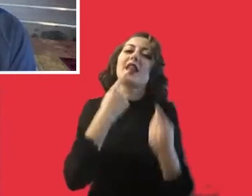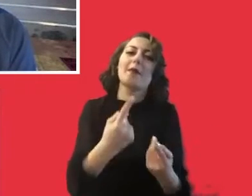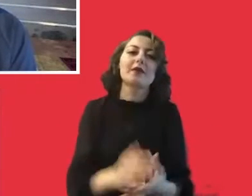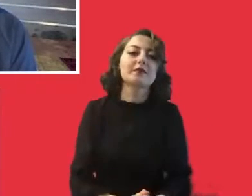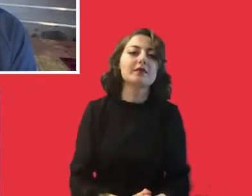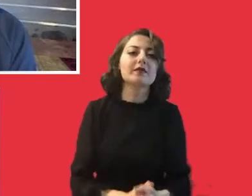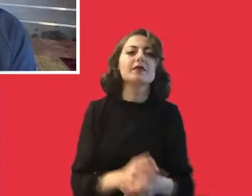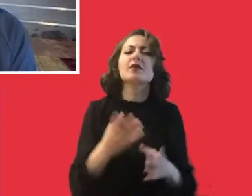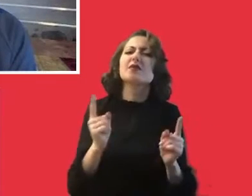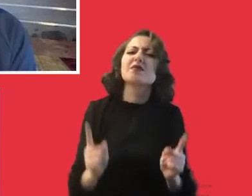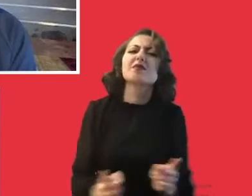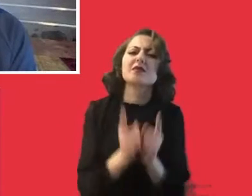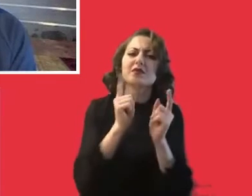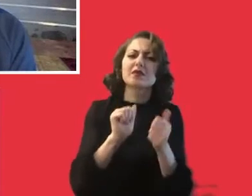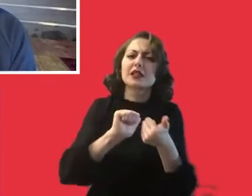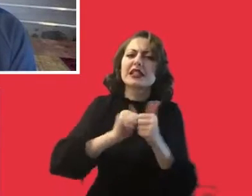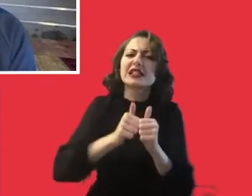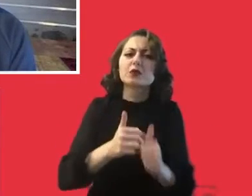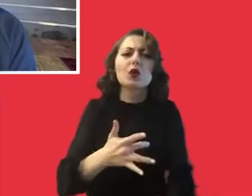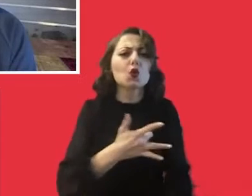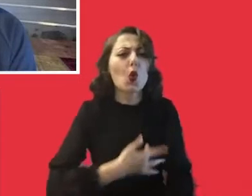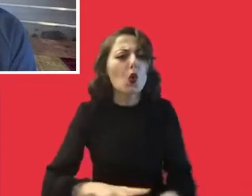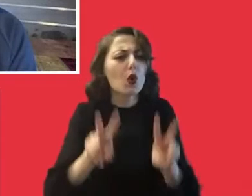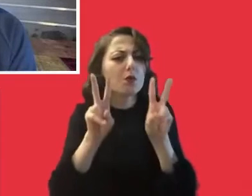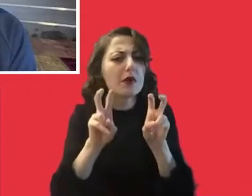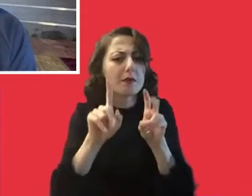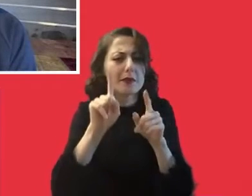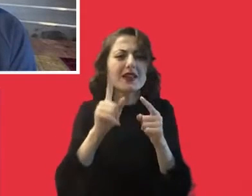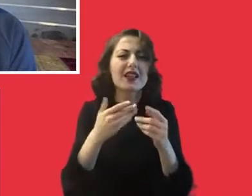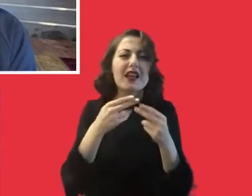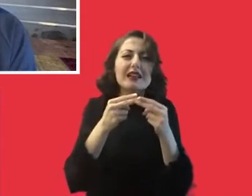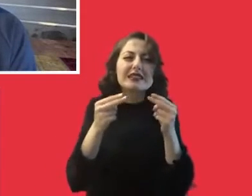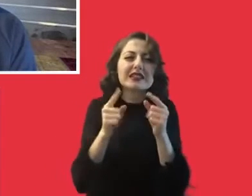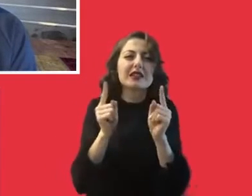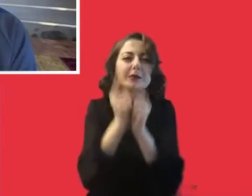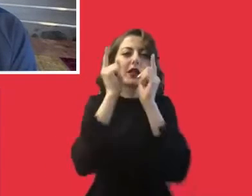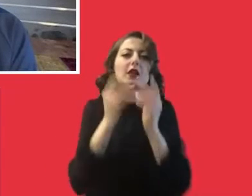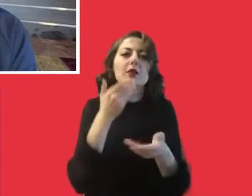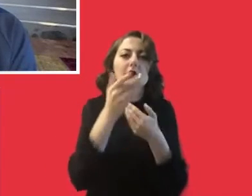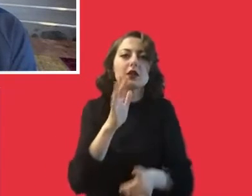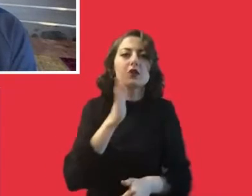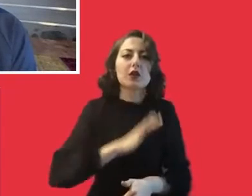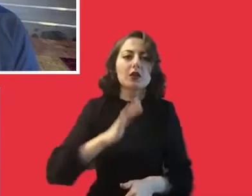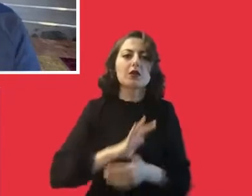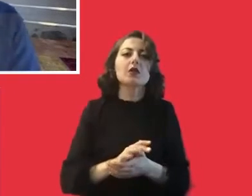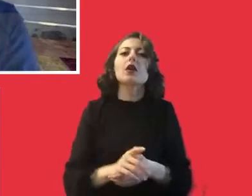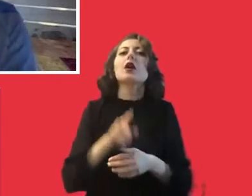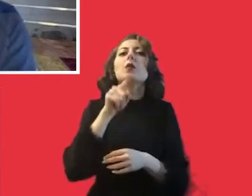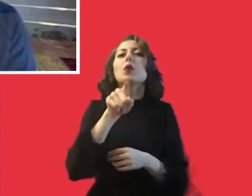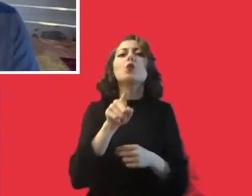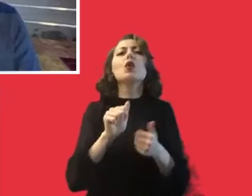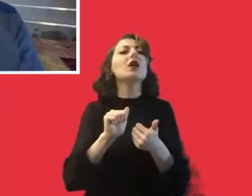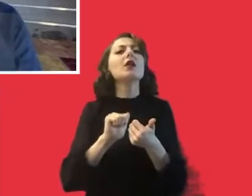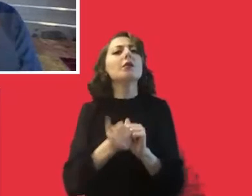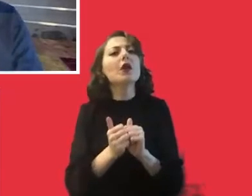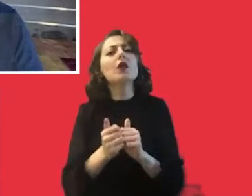areas. And let me just say a couple of things about the sports and volunteering. And volunteering is about